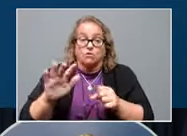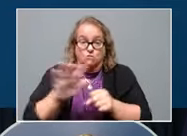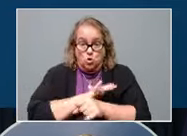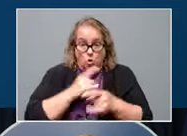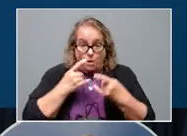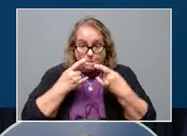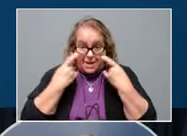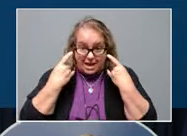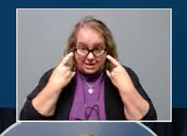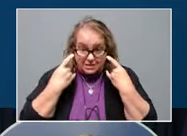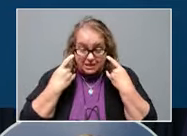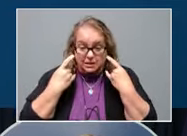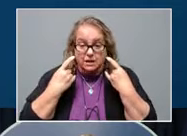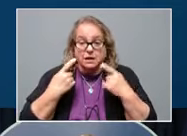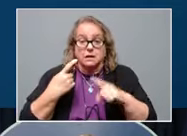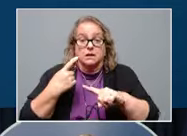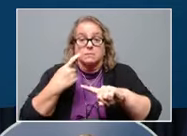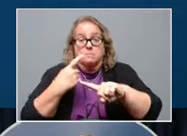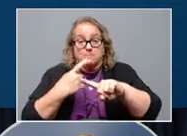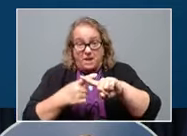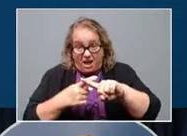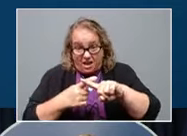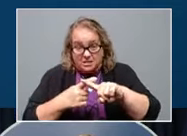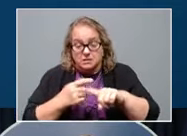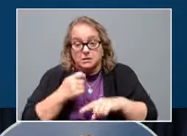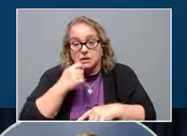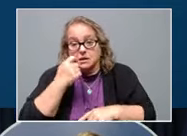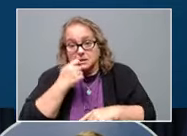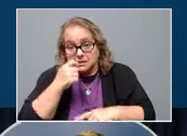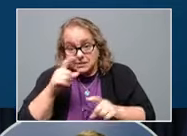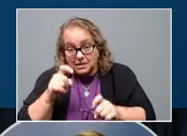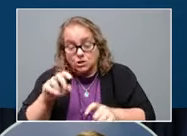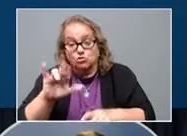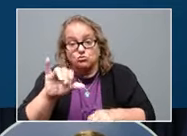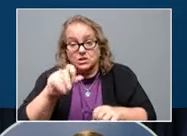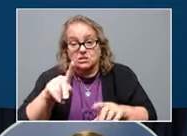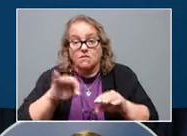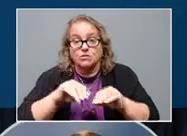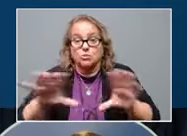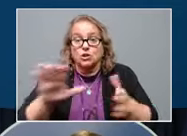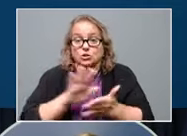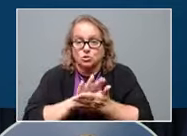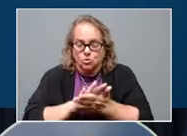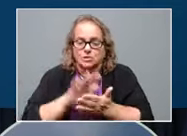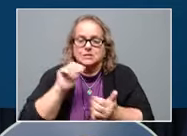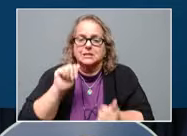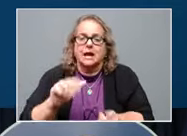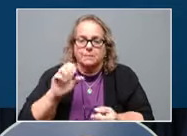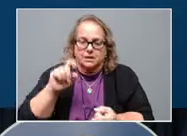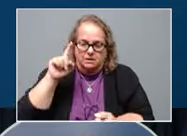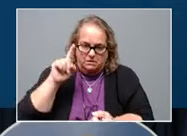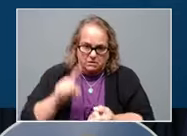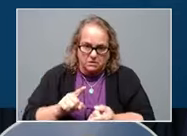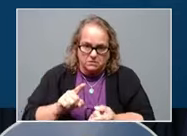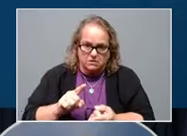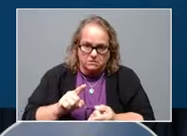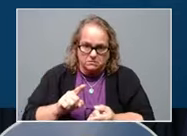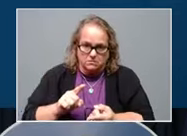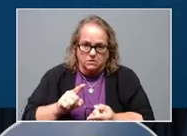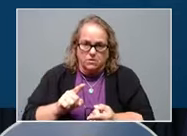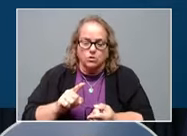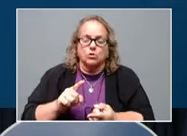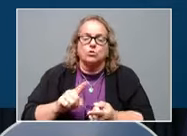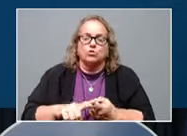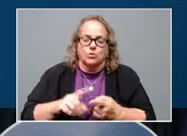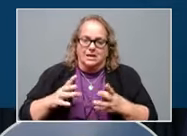prevention strategies are implemented, the risk of spread in schools can be lowered to what we hope is an